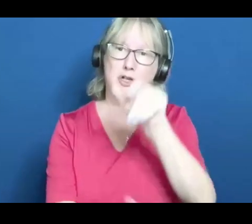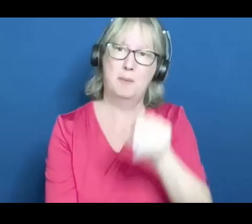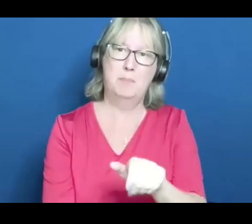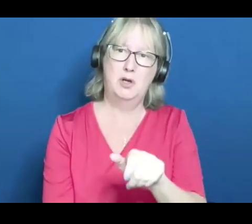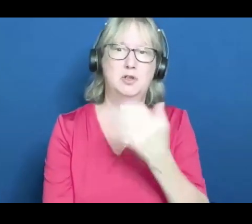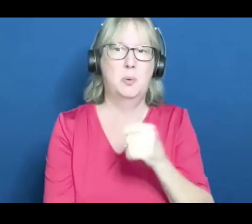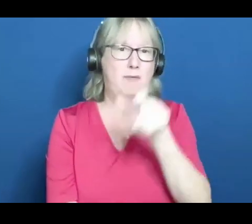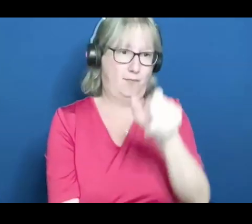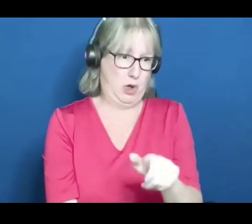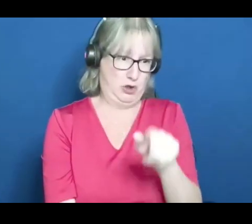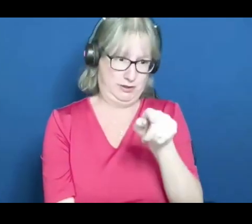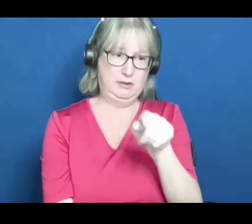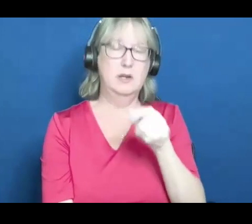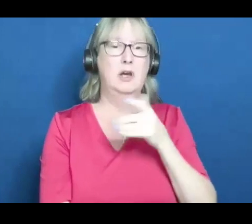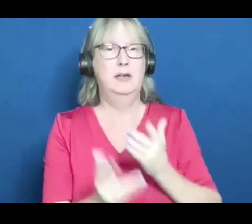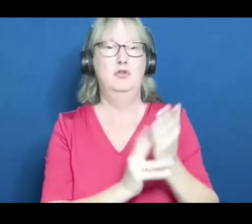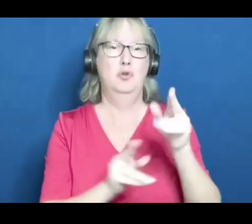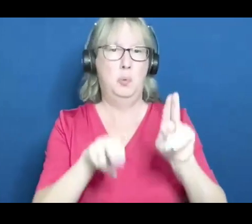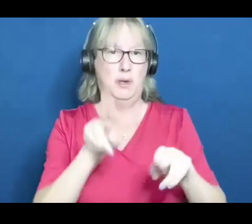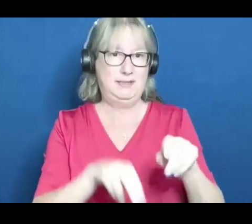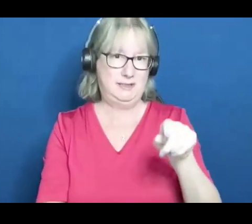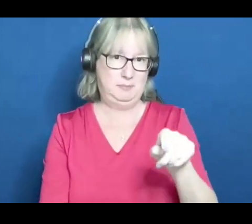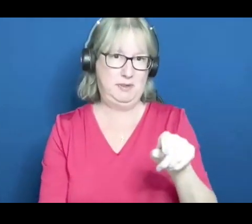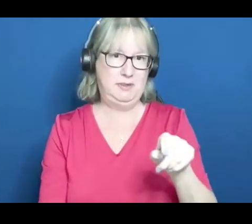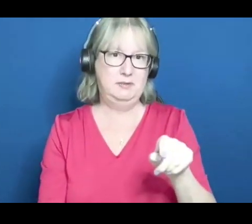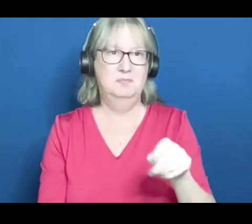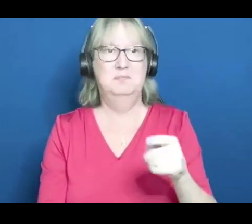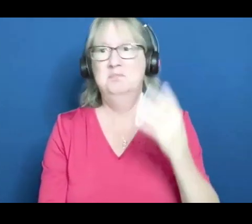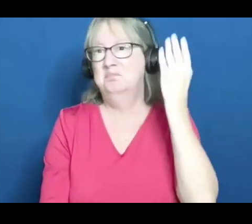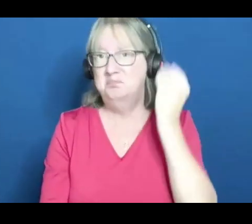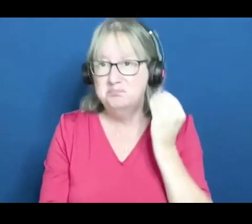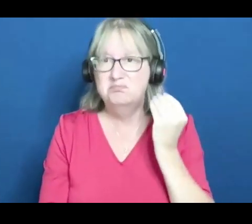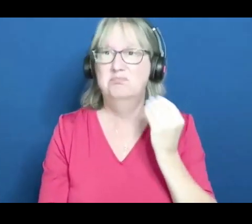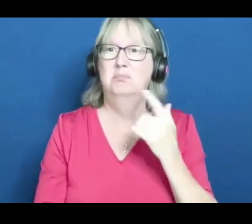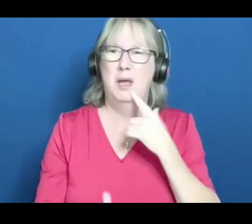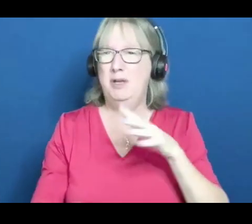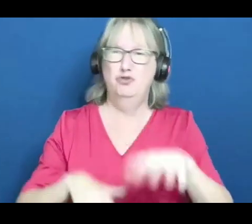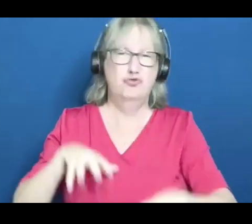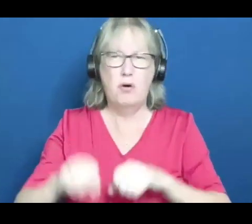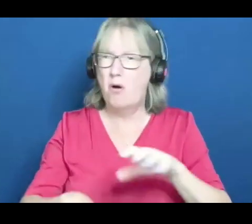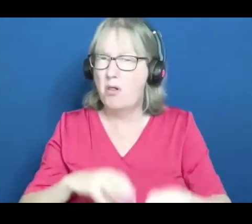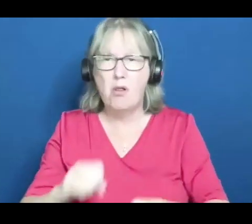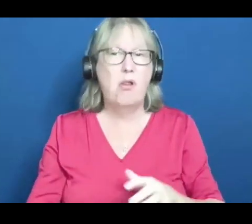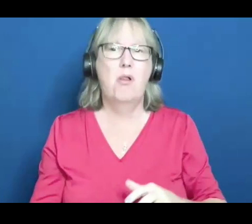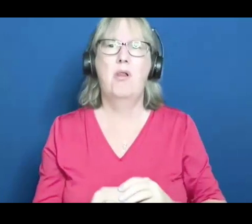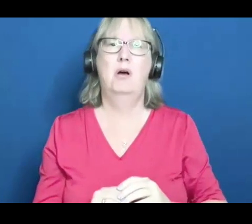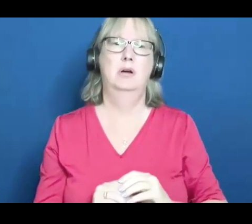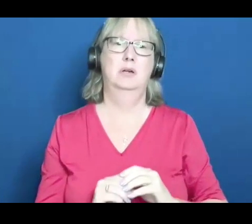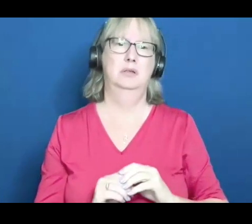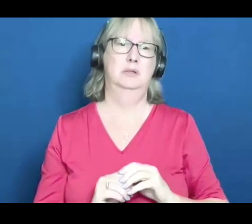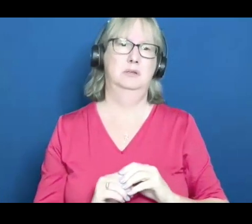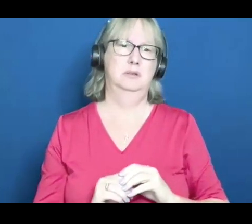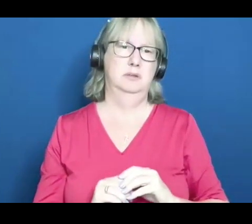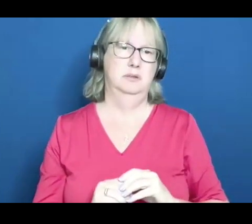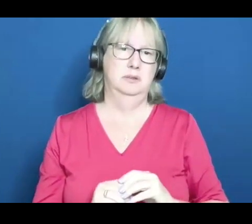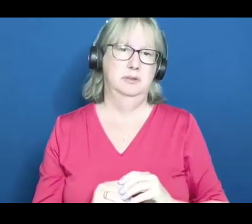an individual in your workplace who has got some hearing loss and perhaps is struggling, and it's a bit of a journey for